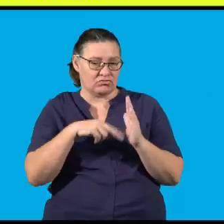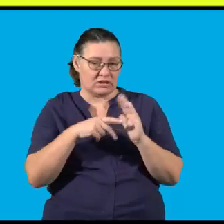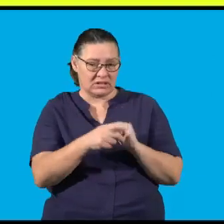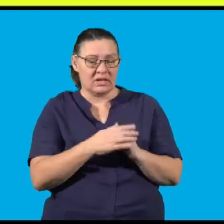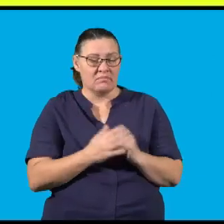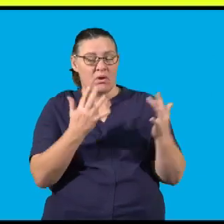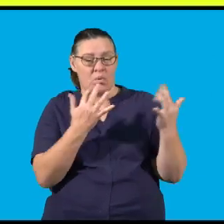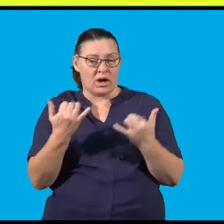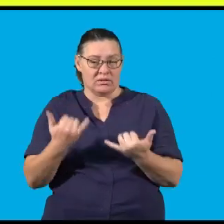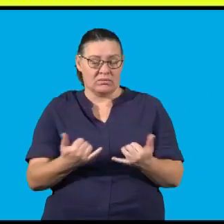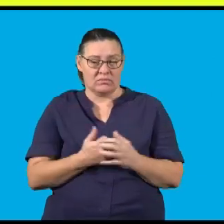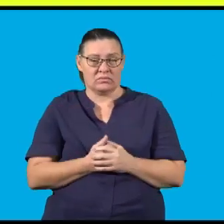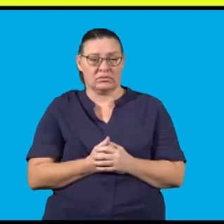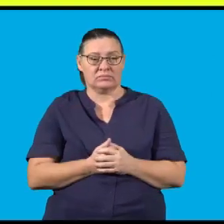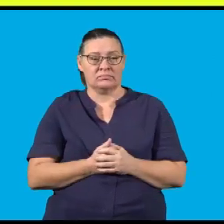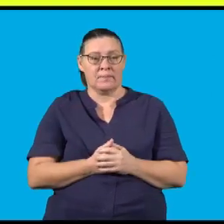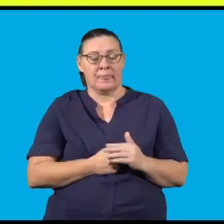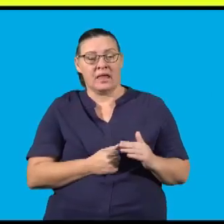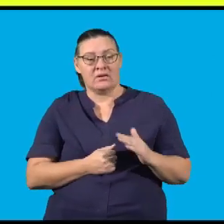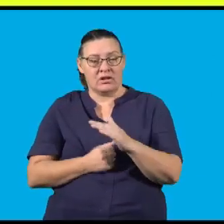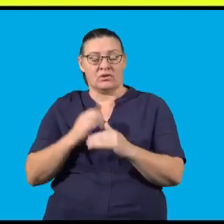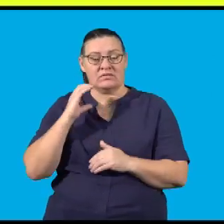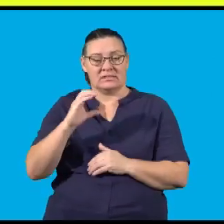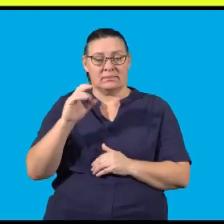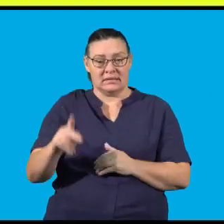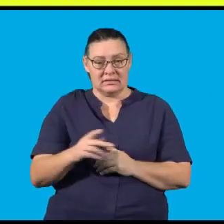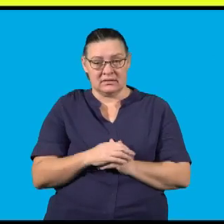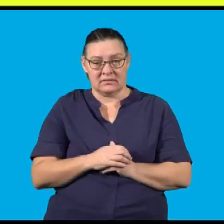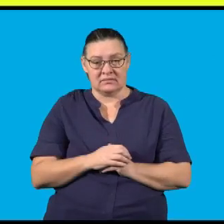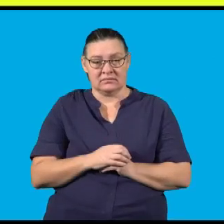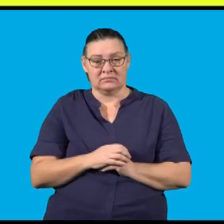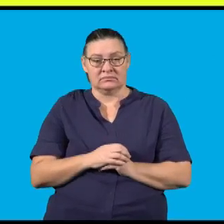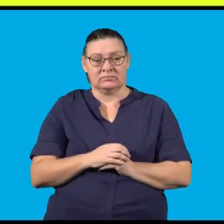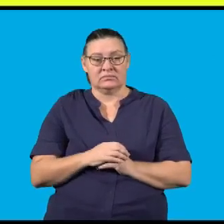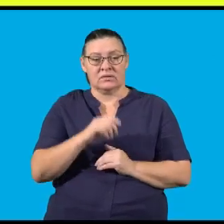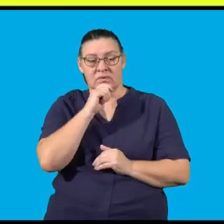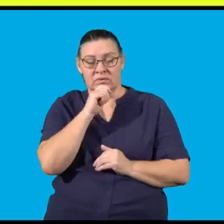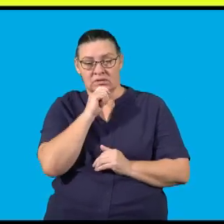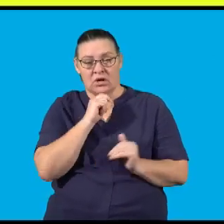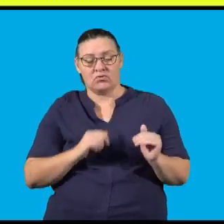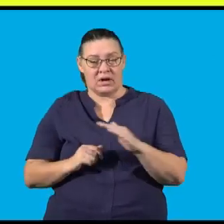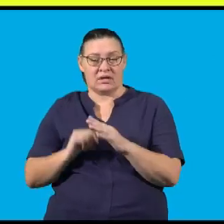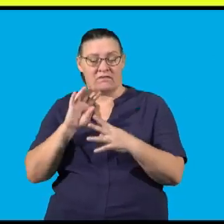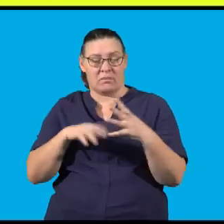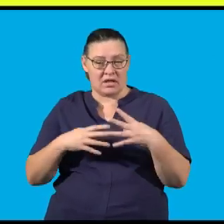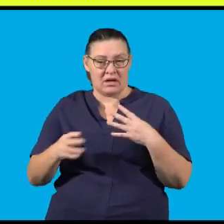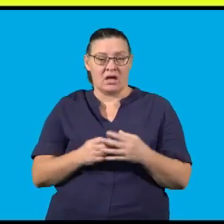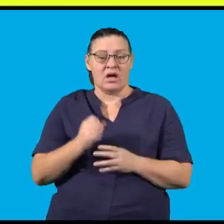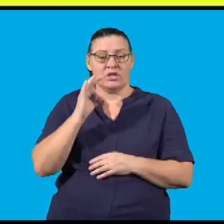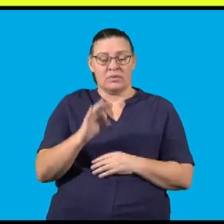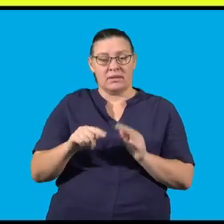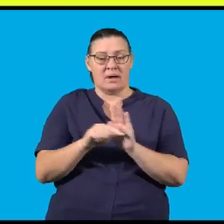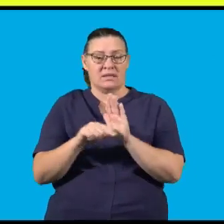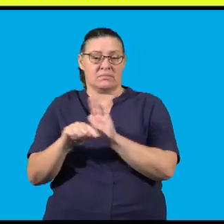So therefore, if I work out now the gradient of CP, just using your gradient formula, it's going to be